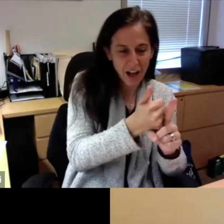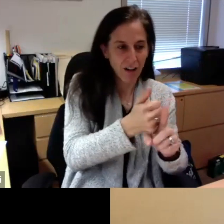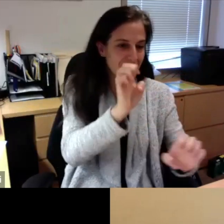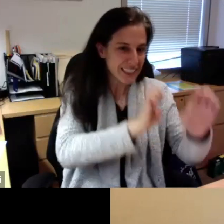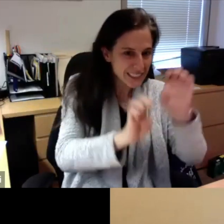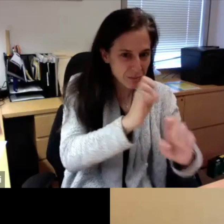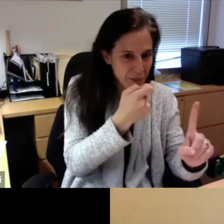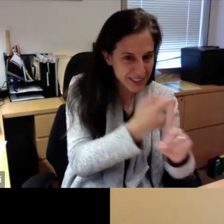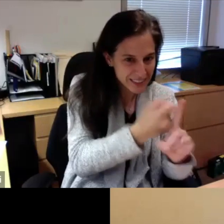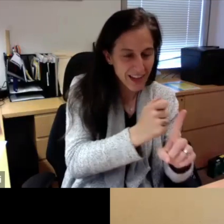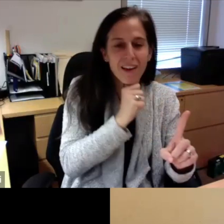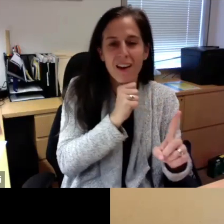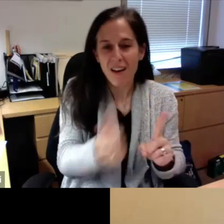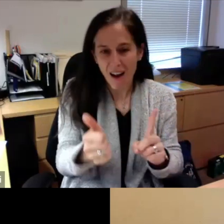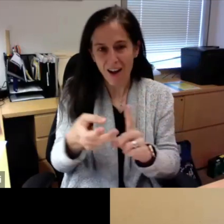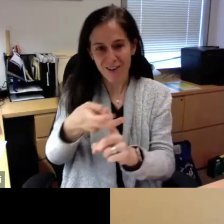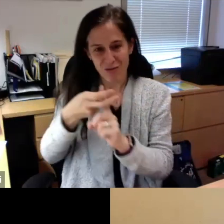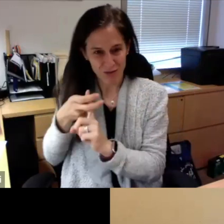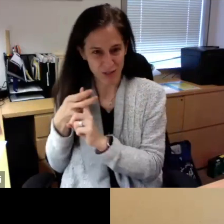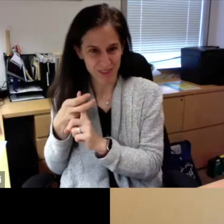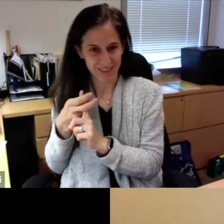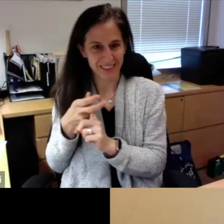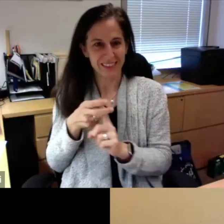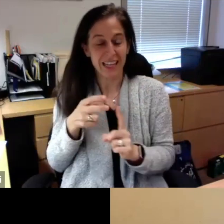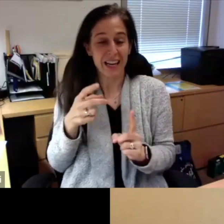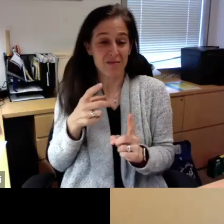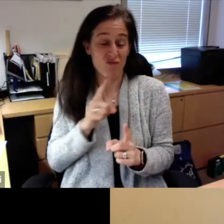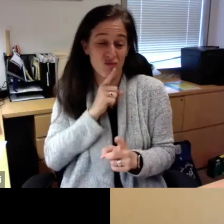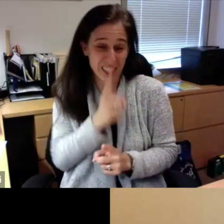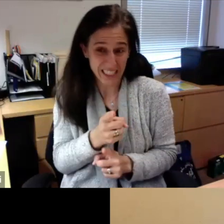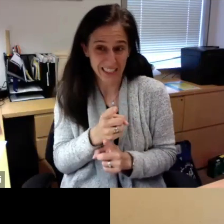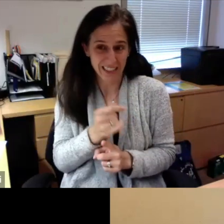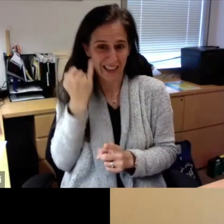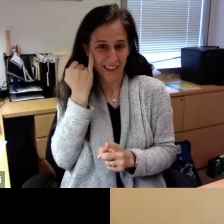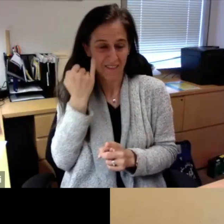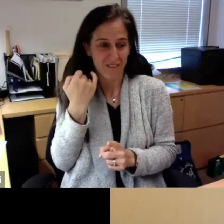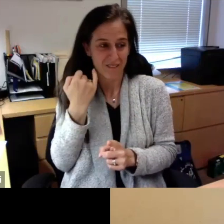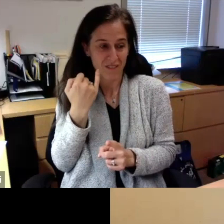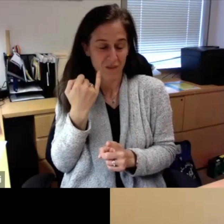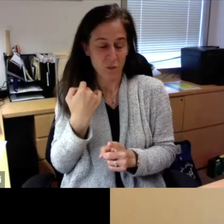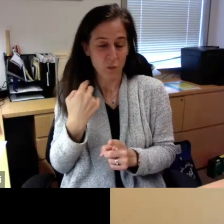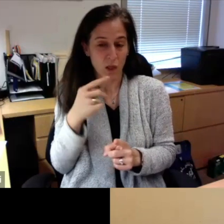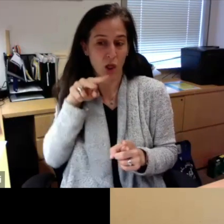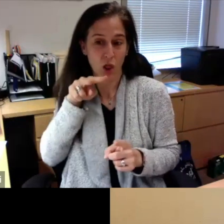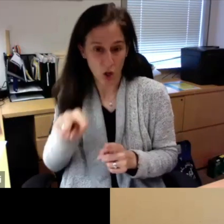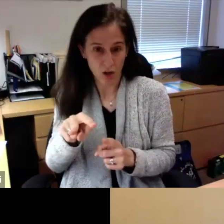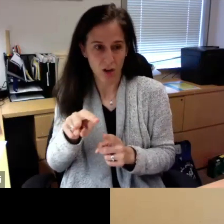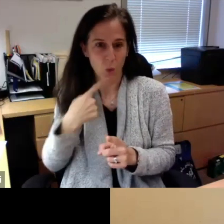for the research and the experiment itself, but there's not enough money in the recruitment, invested in recruitment. And